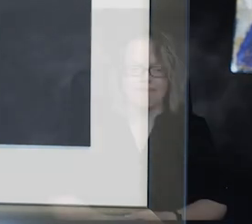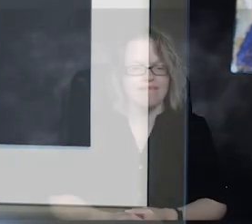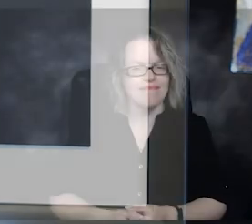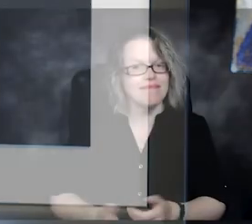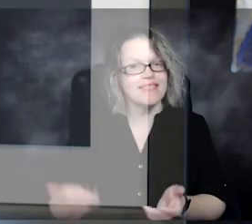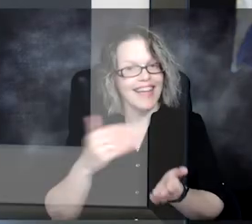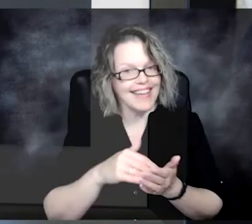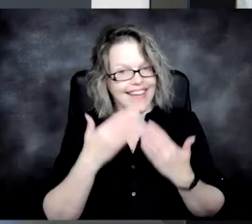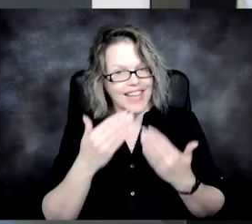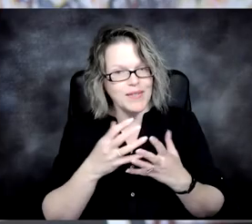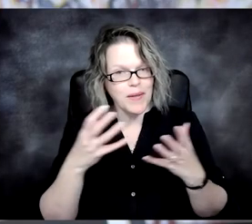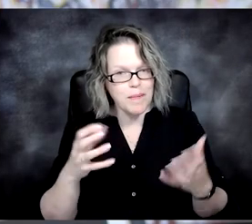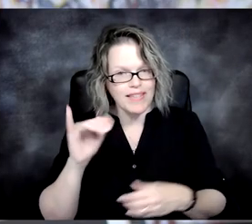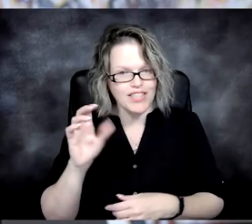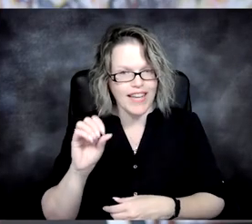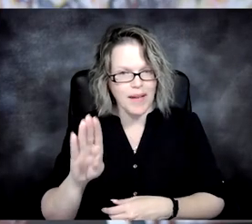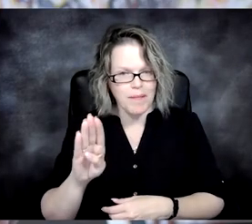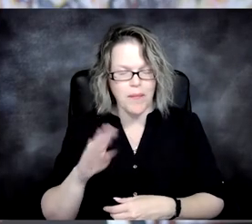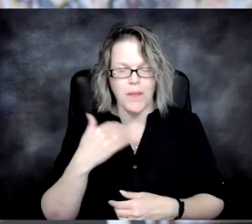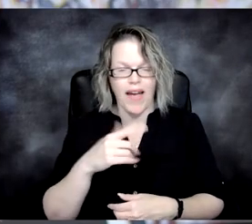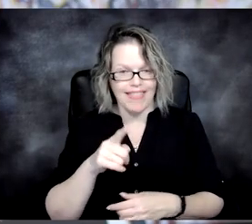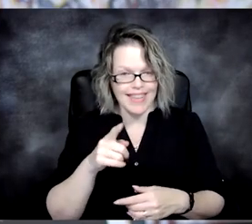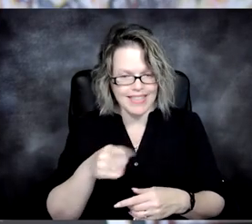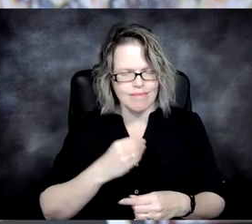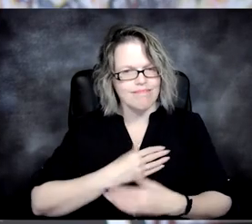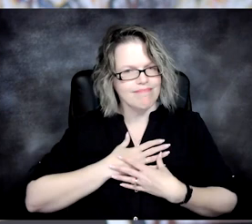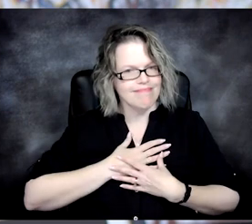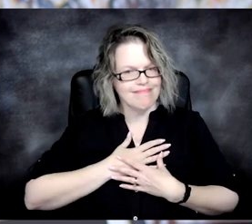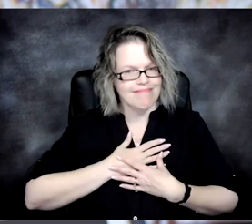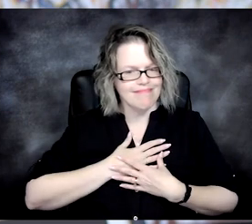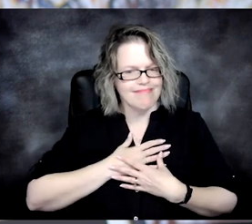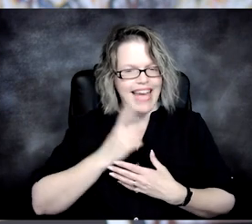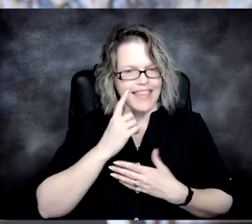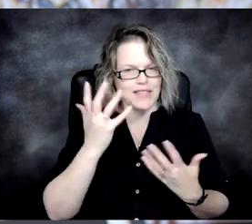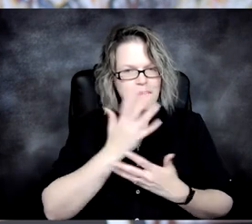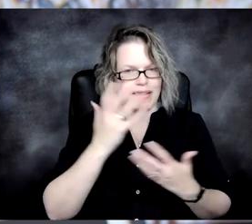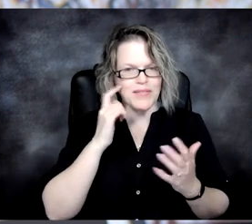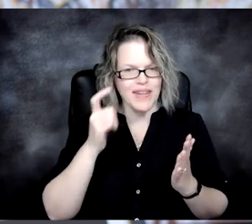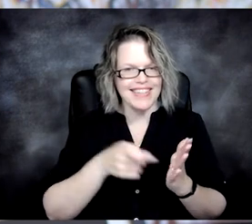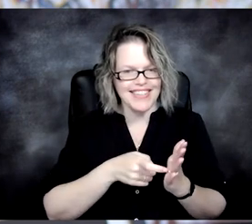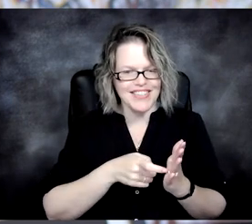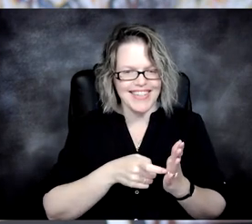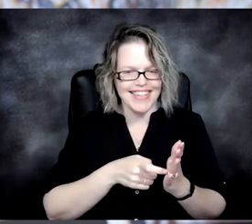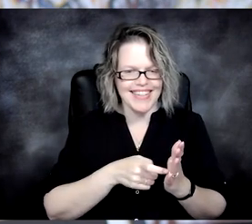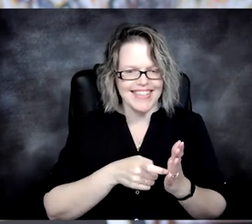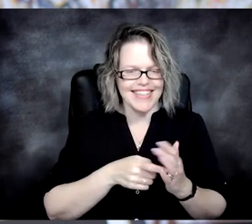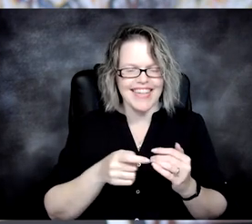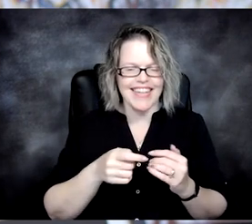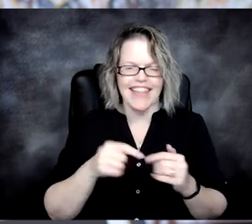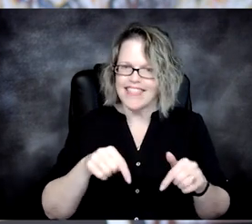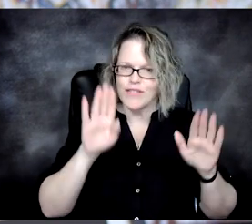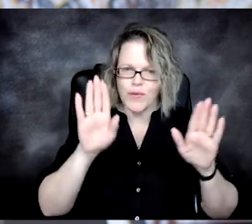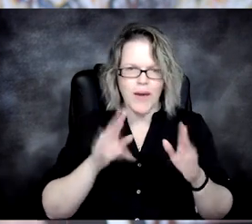Again, thank you so much, Jacob. This piece really moved me, and I think it's a tremendous recognition too of the great place